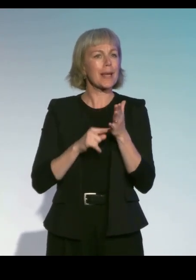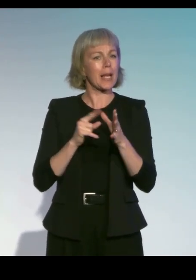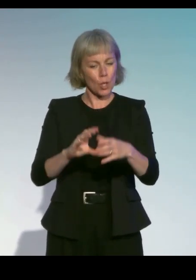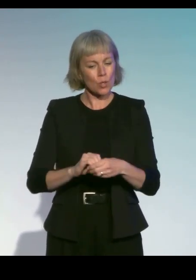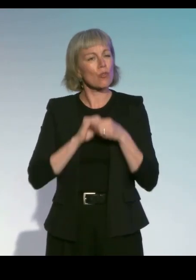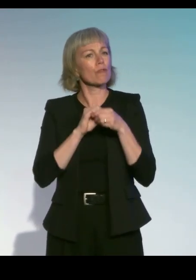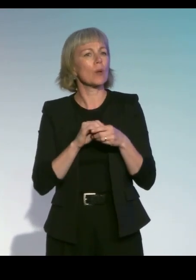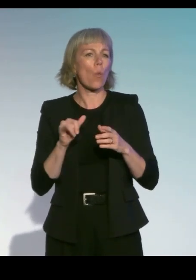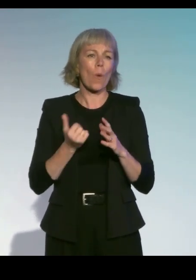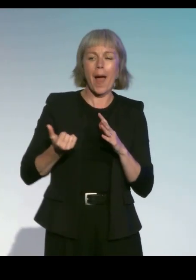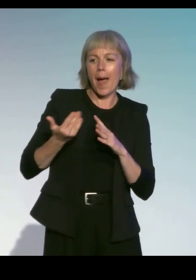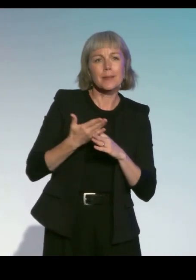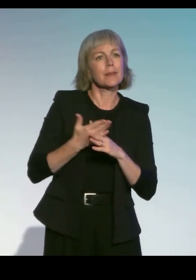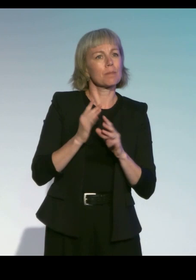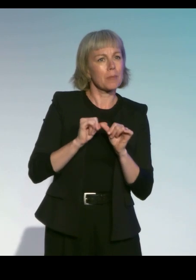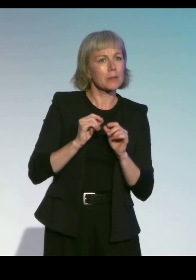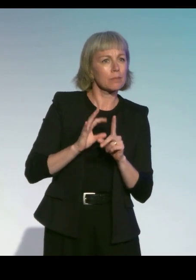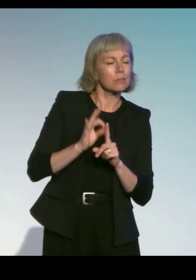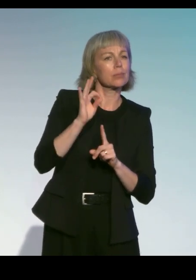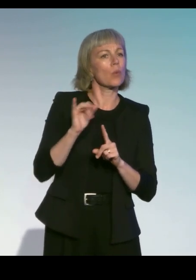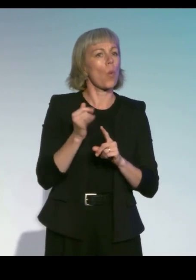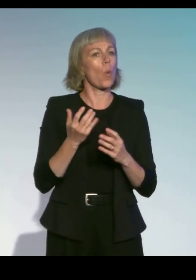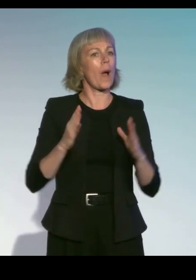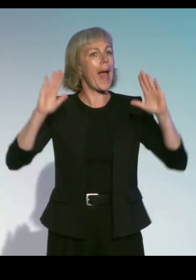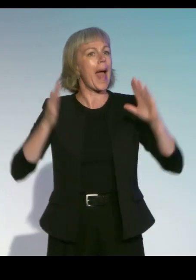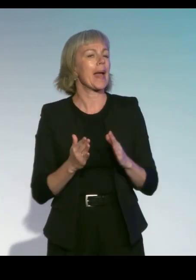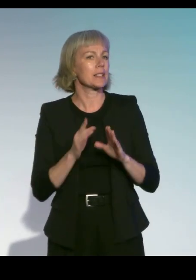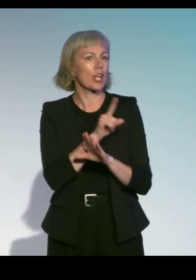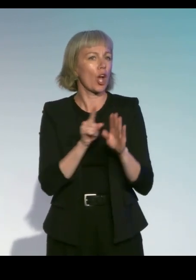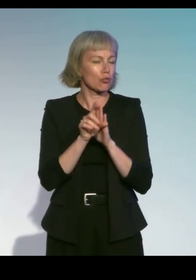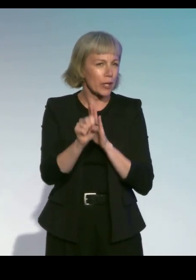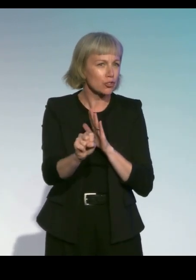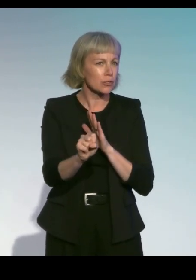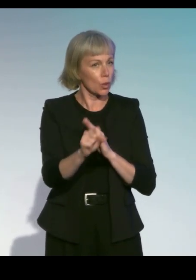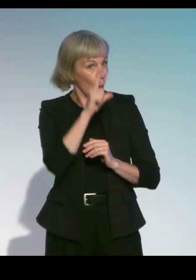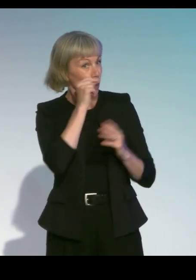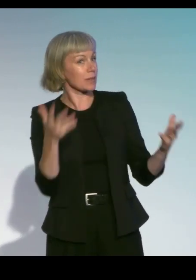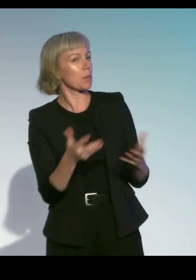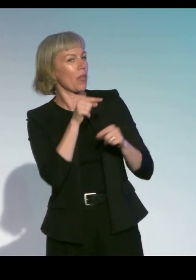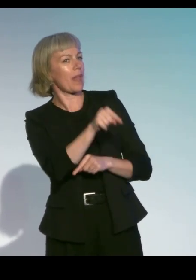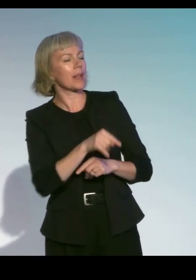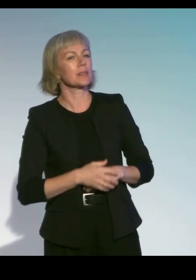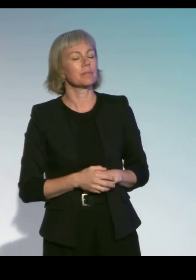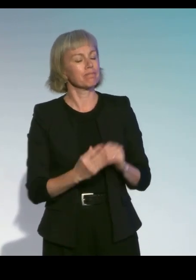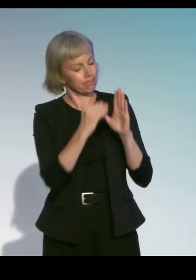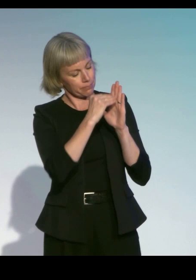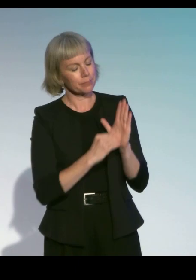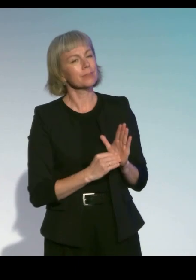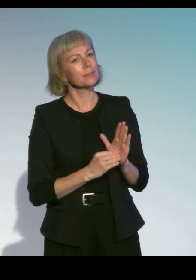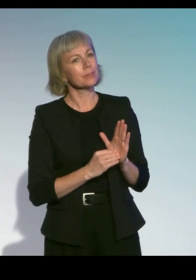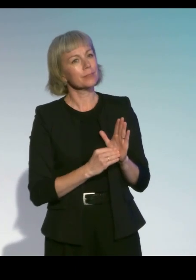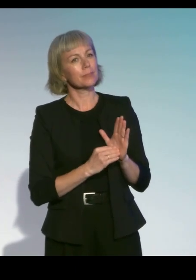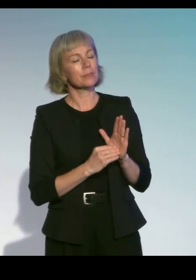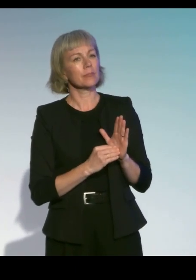consent or accessibility or anti-oppression as their framework. And instead of using restrictive,